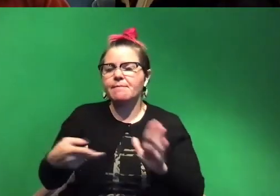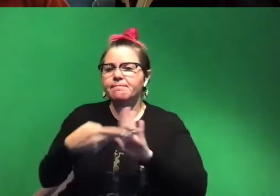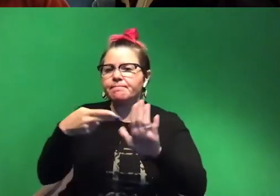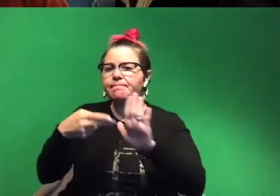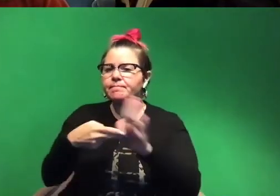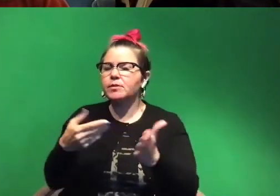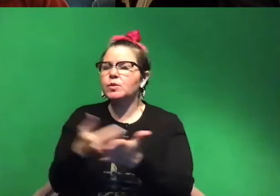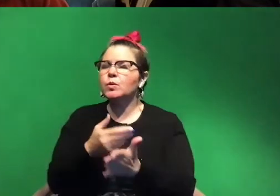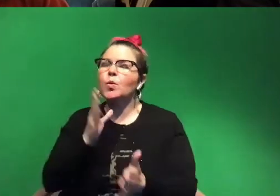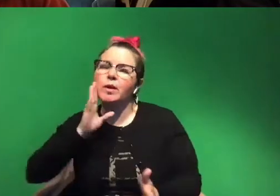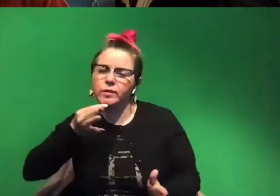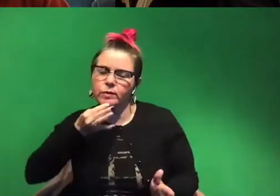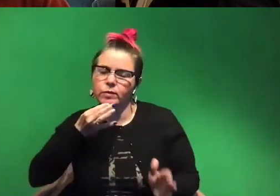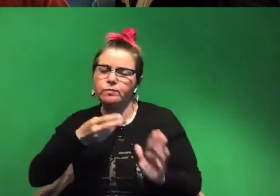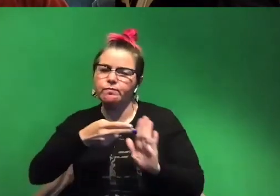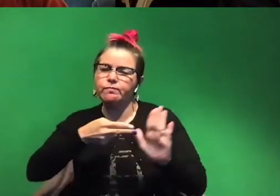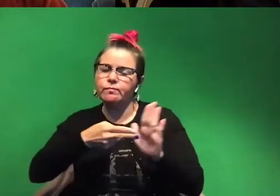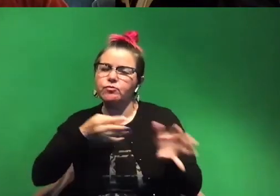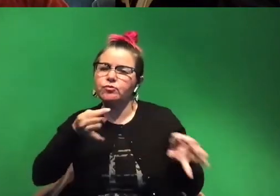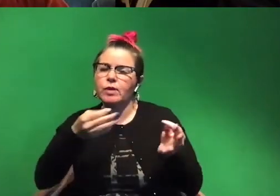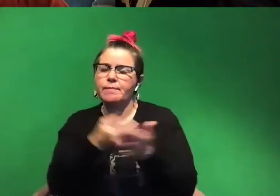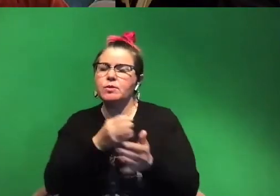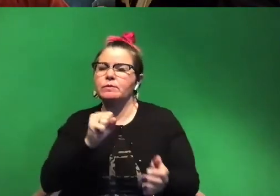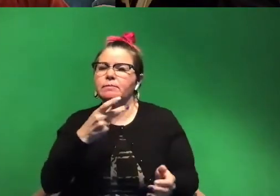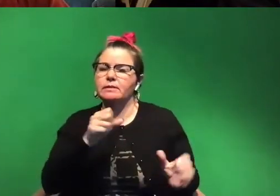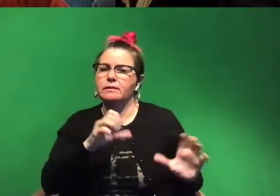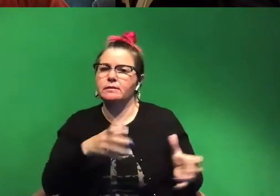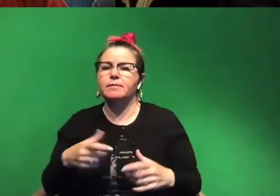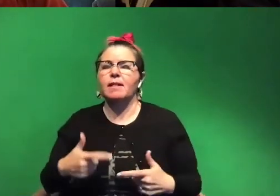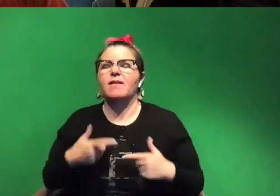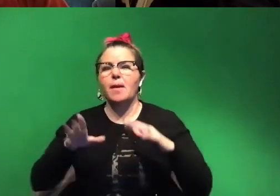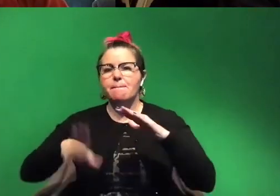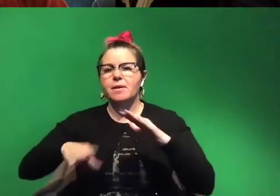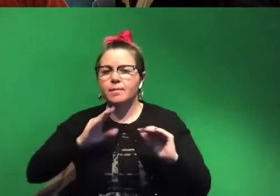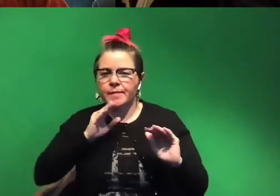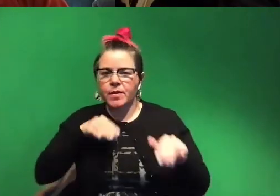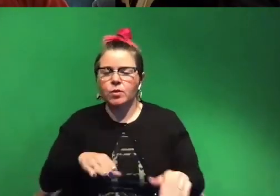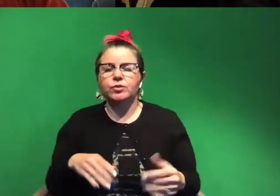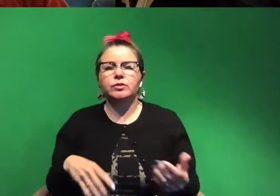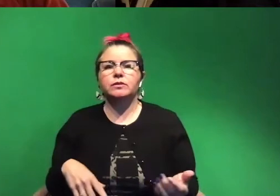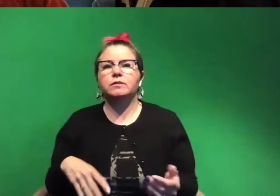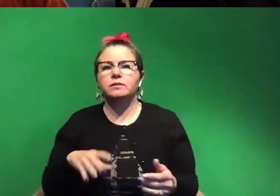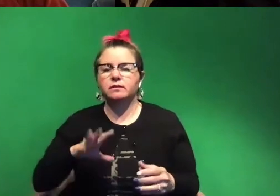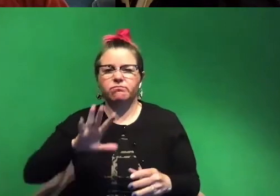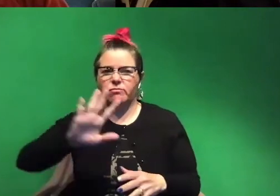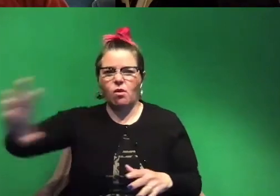or will be describing some new species soon. Cool. But they live in the bottom of the ocean pretty much worldwide.